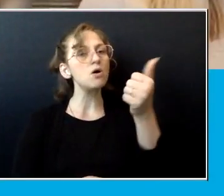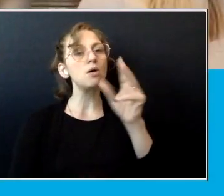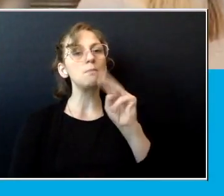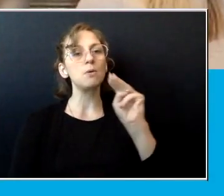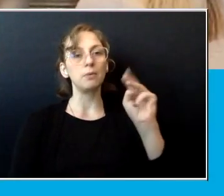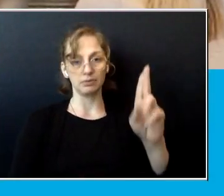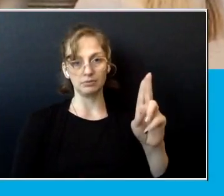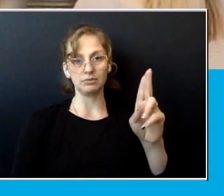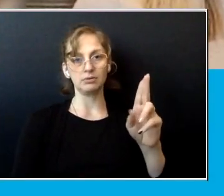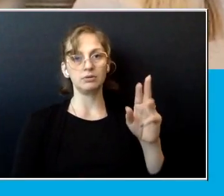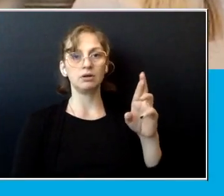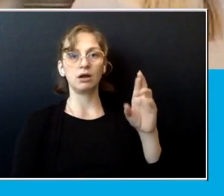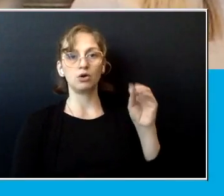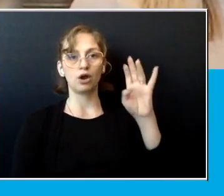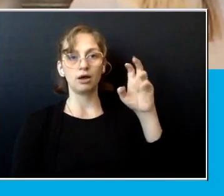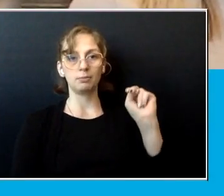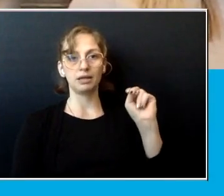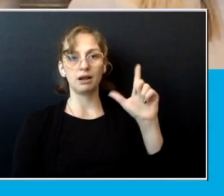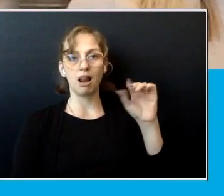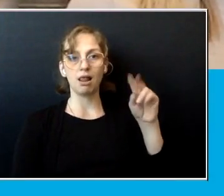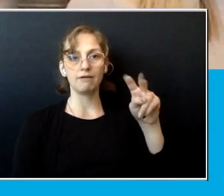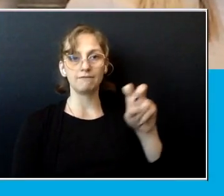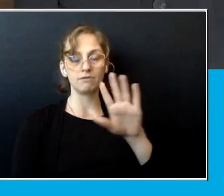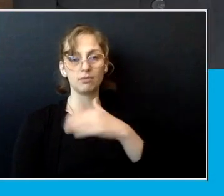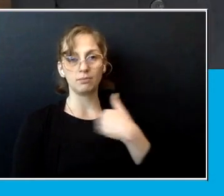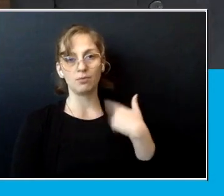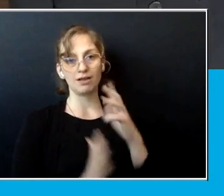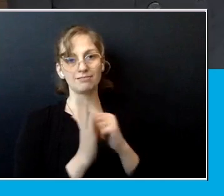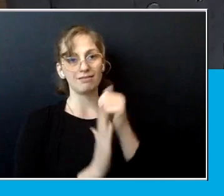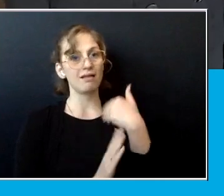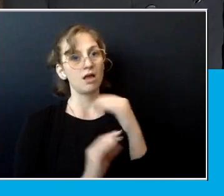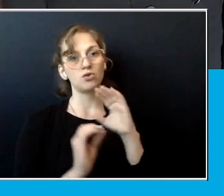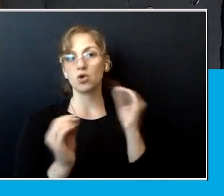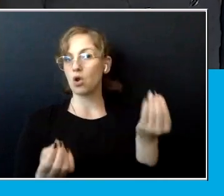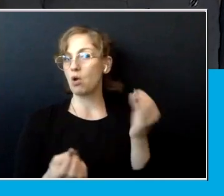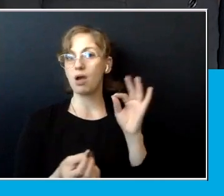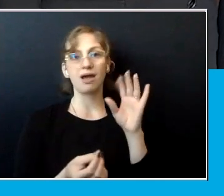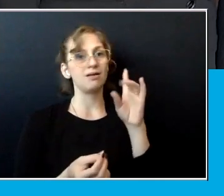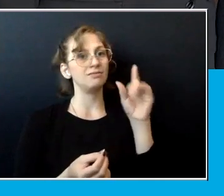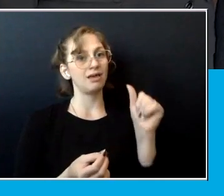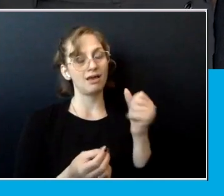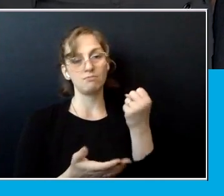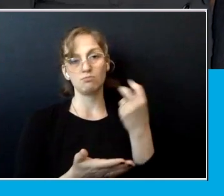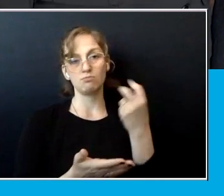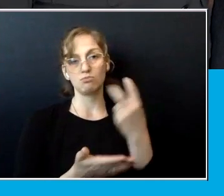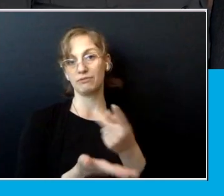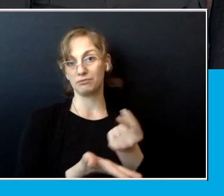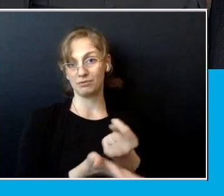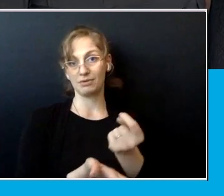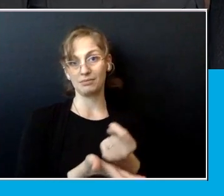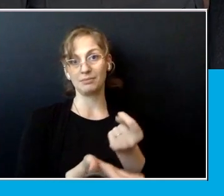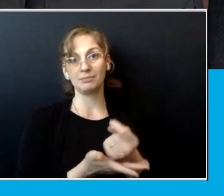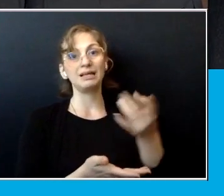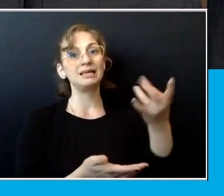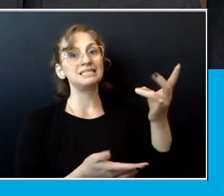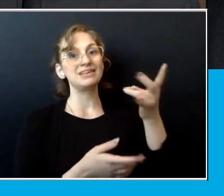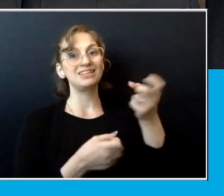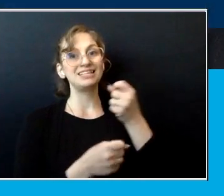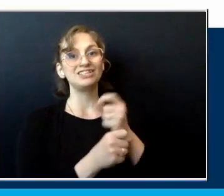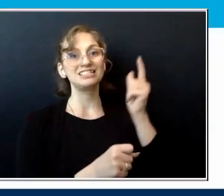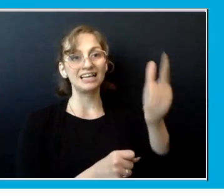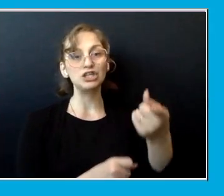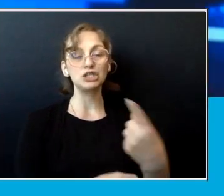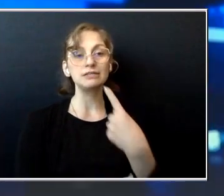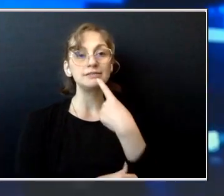Robin Love's breast cancer had no FDA-approved treatment. 17 years later, she says access to a clinical trial saved her